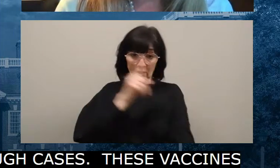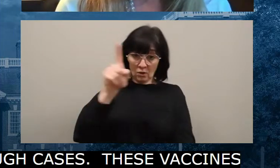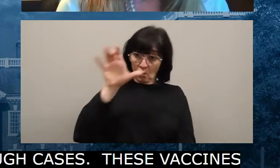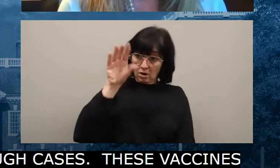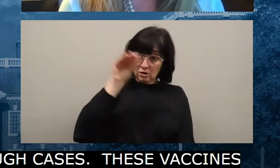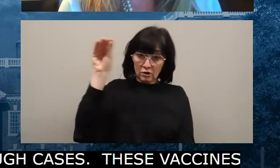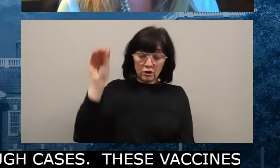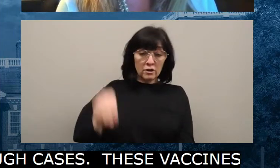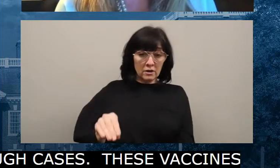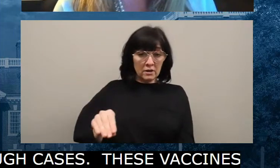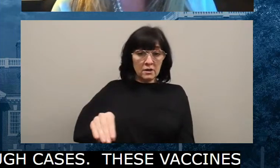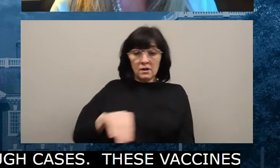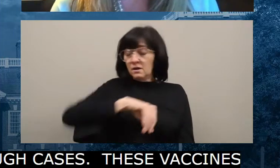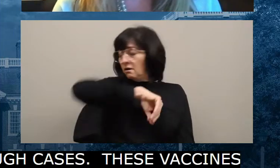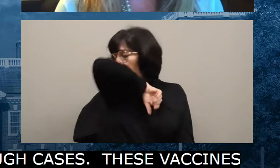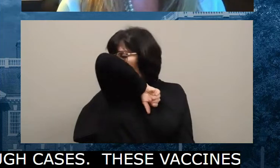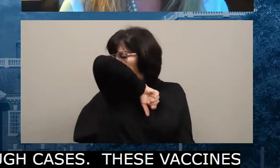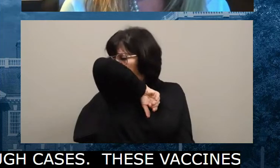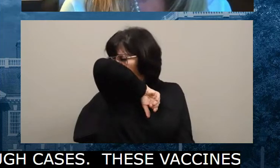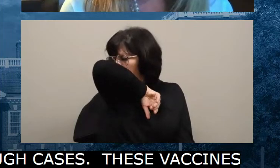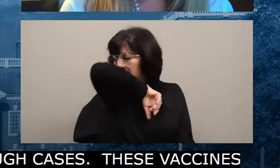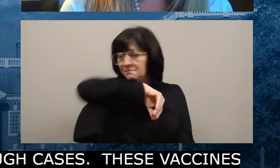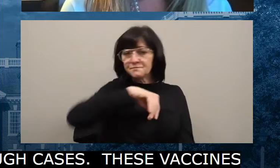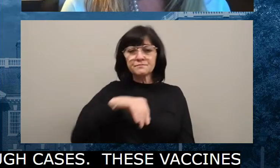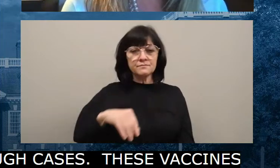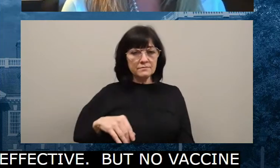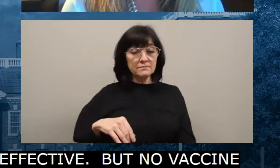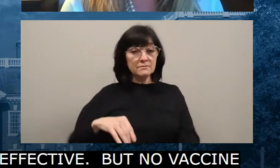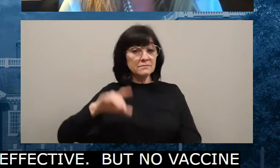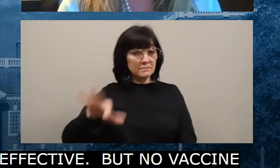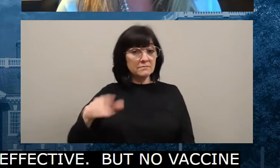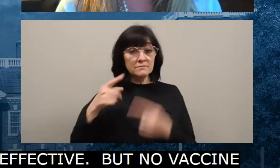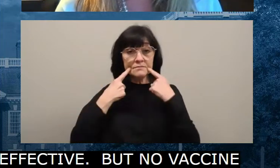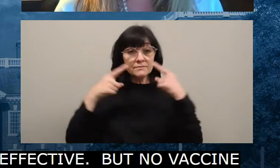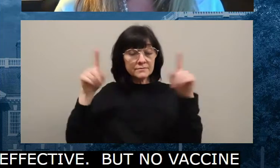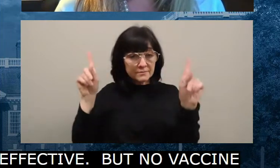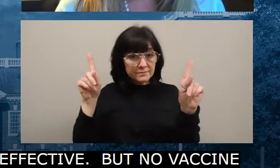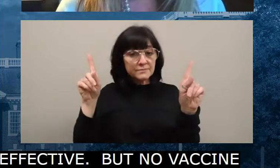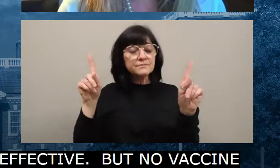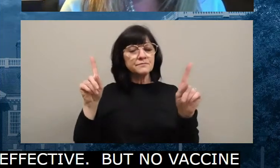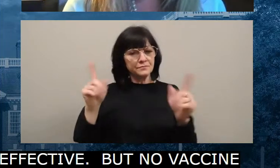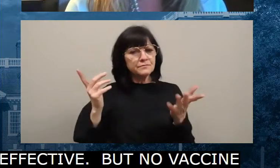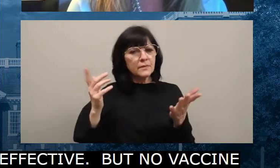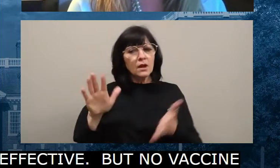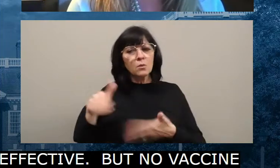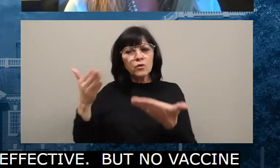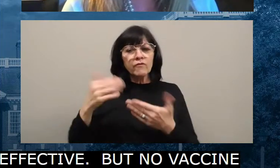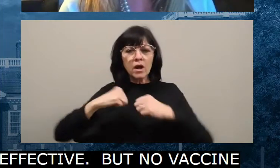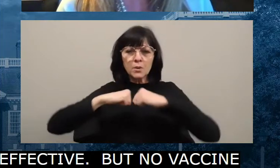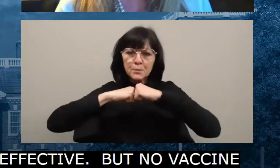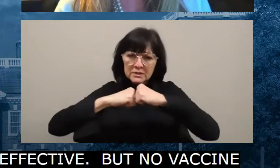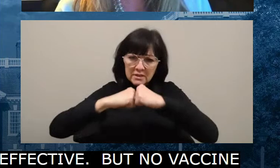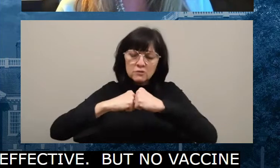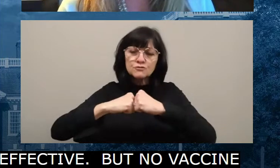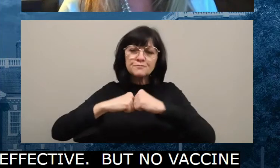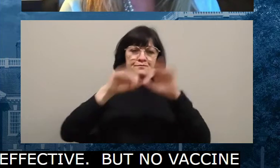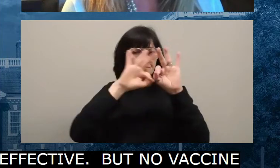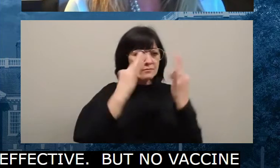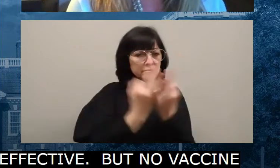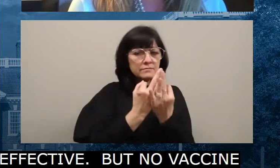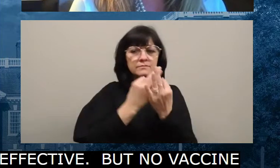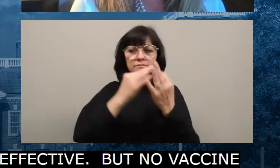100%. So again, they're very effective, and certainly in providing protection in our families, our schools, and